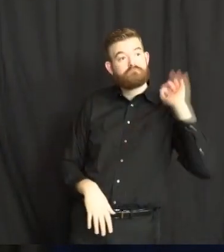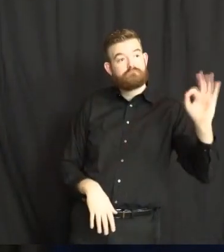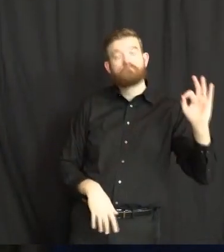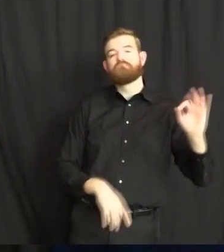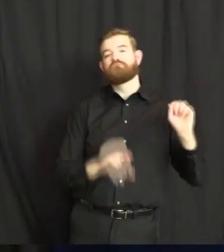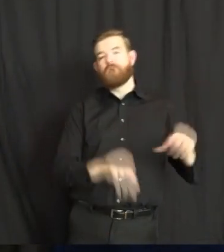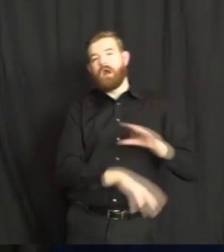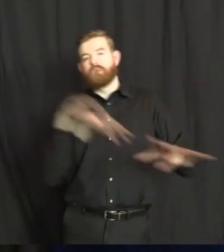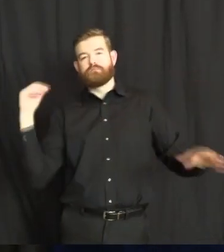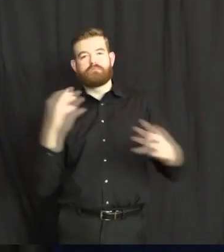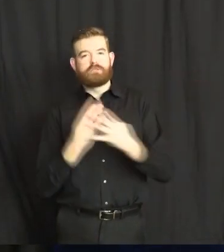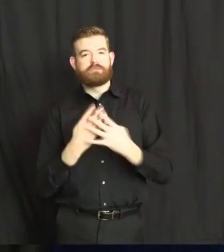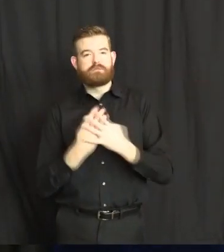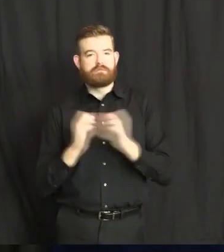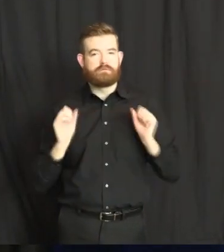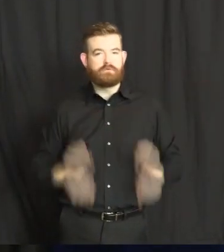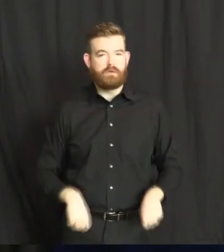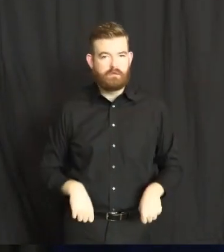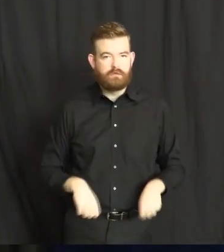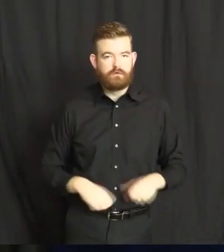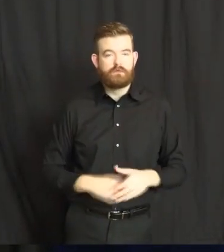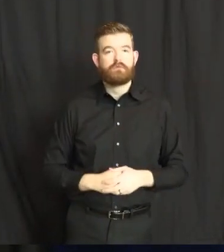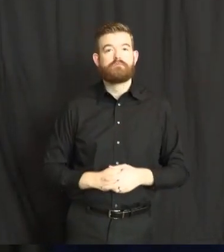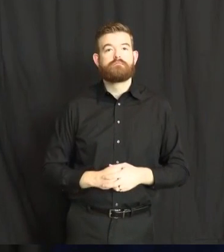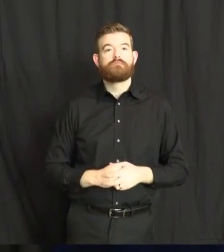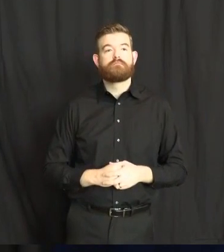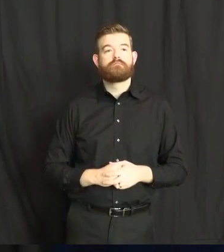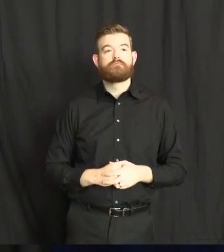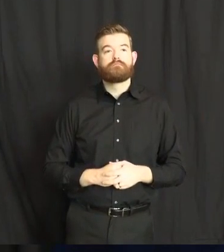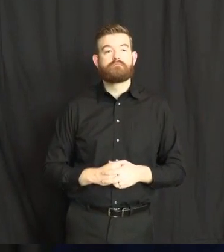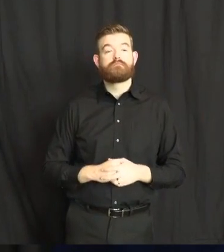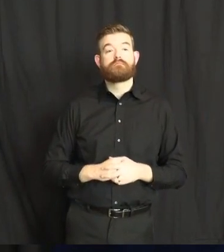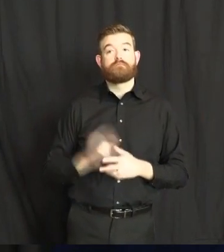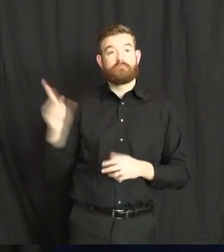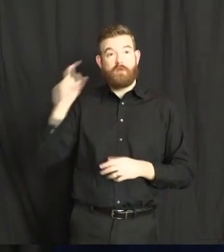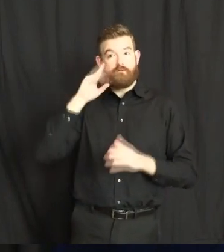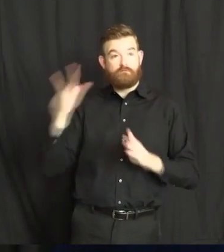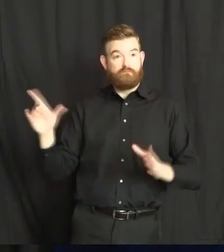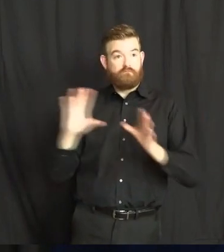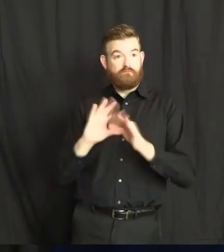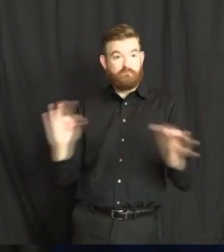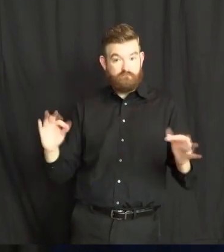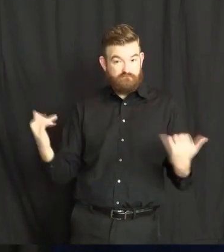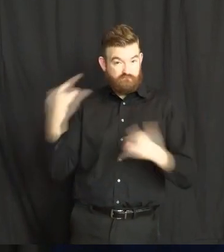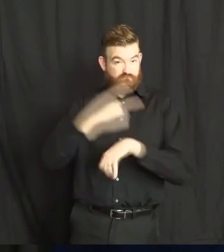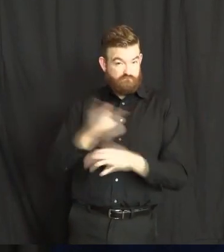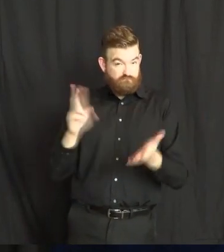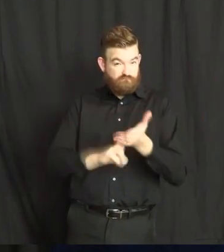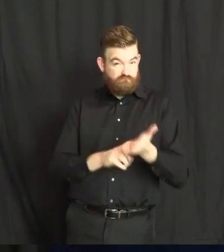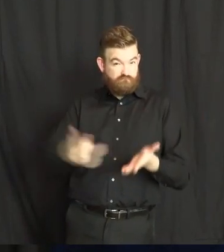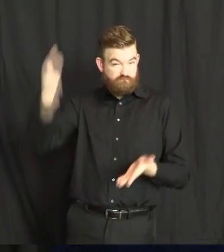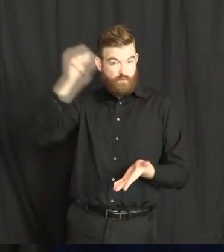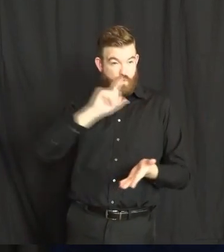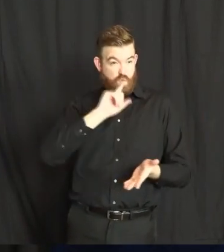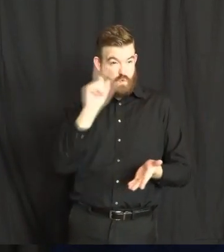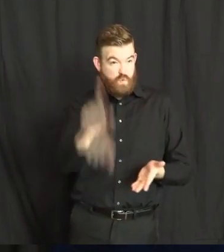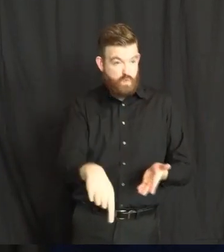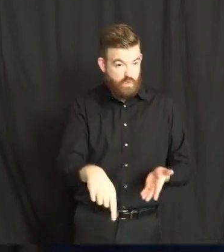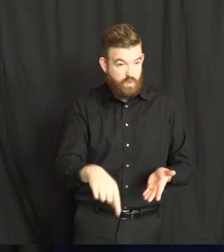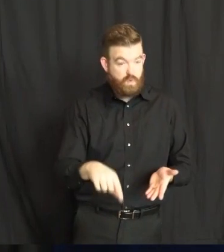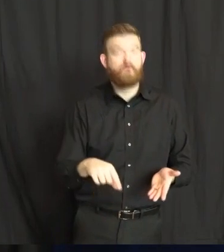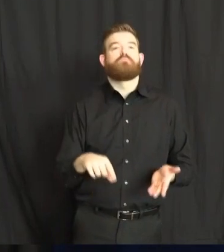The governor mentioned the executive order. We believe that this is just another tool for us to help us